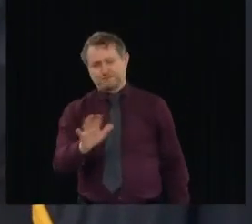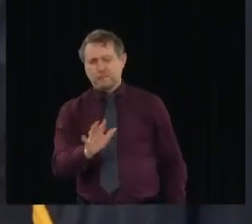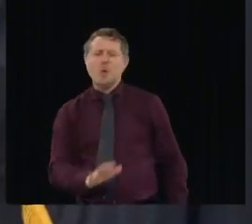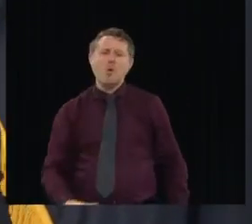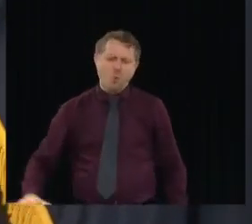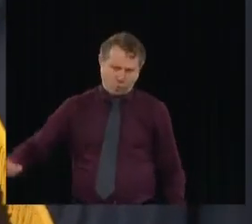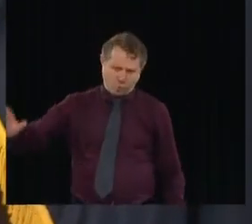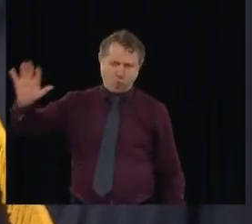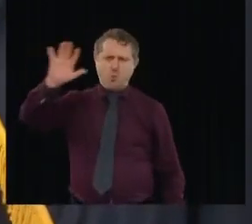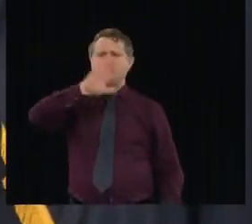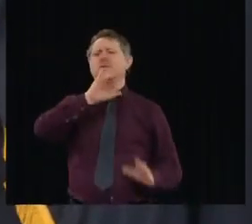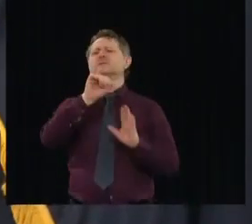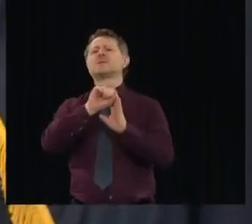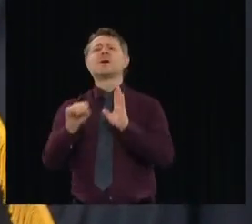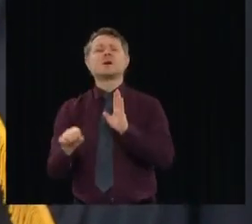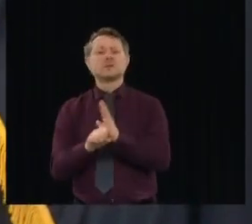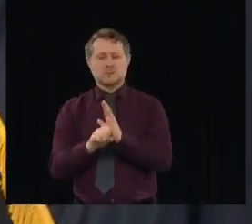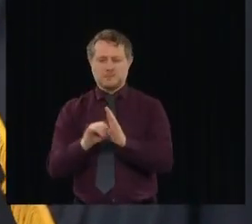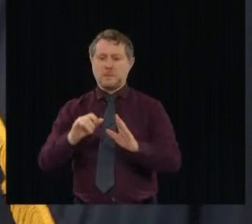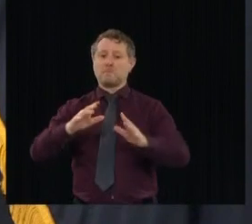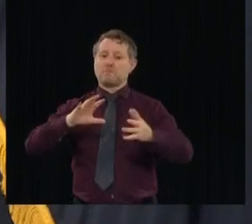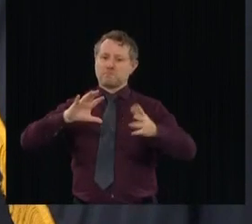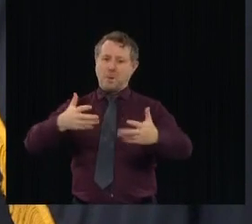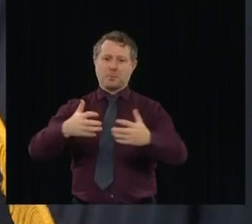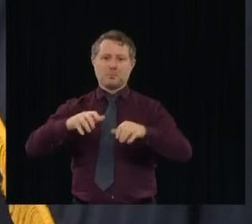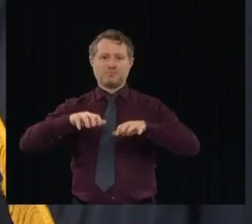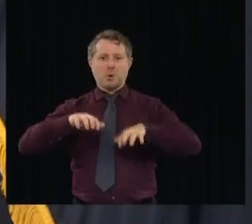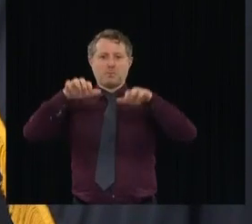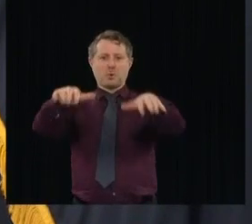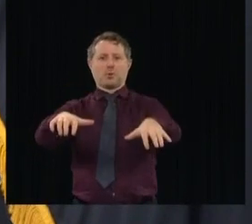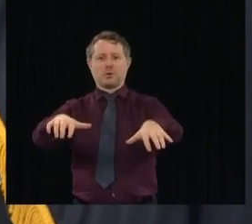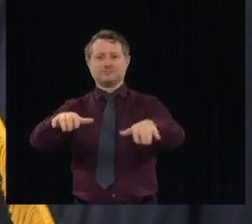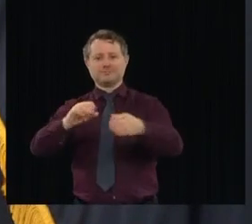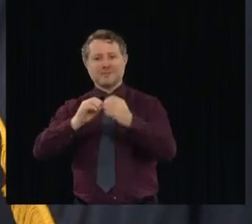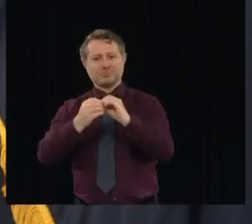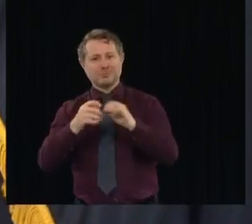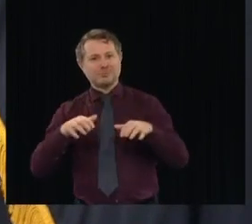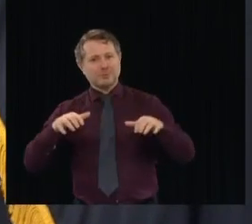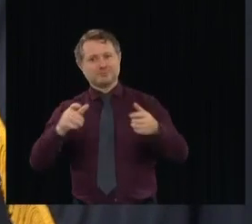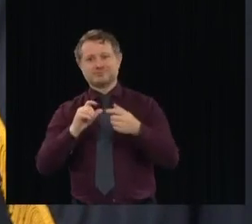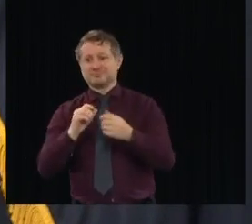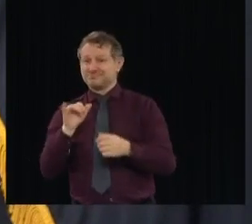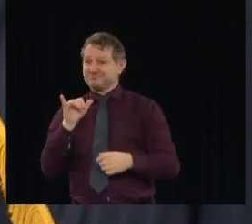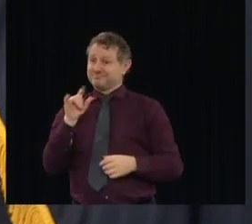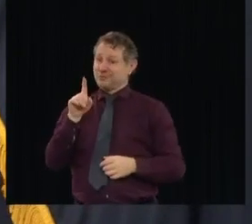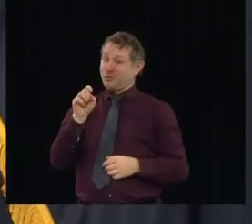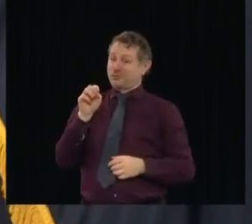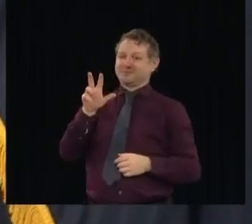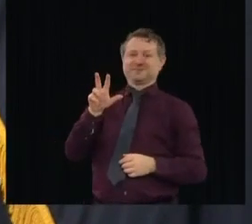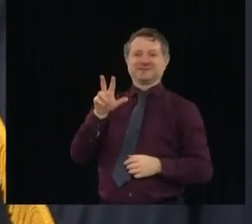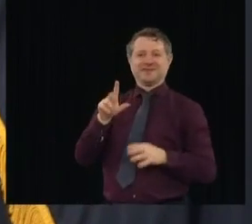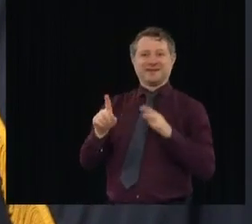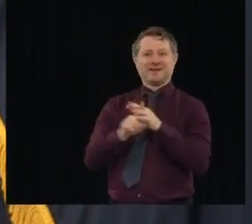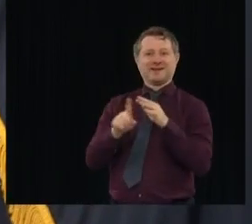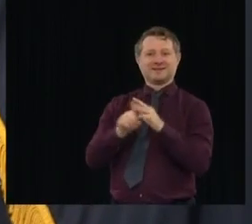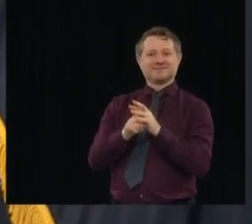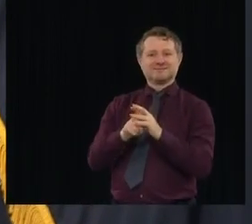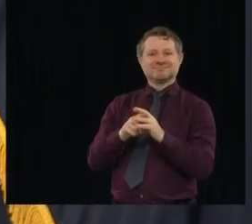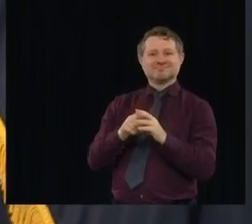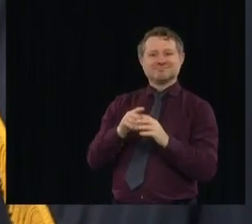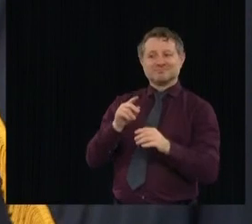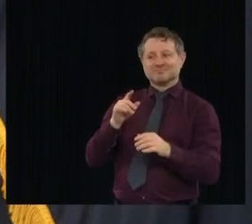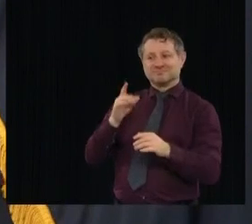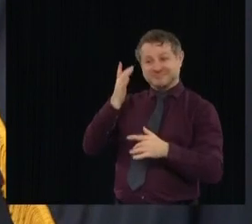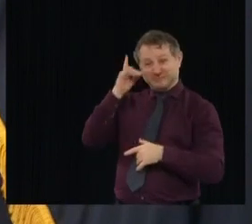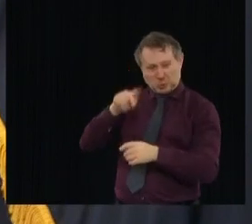population. And right now, it's 103 cases in New York. I'll tell you what I'm afraid of. It's not 103 cases in